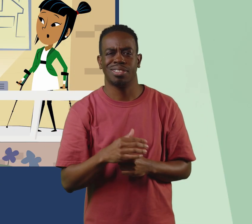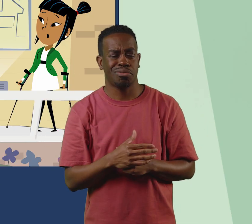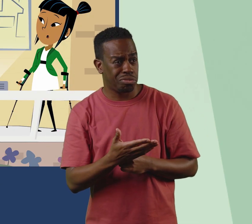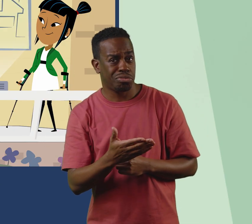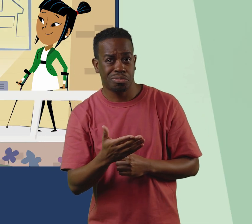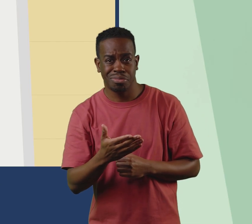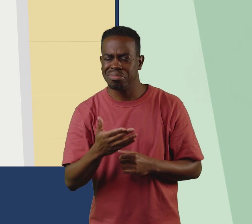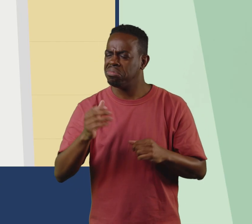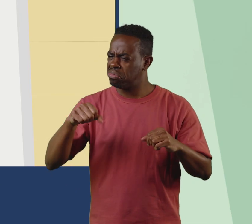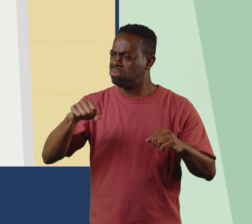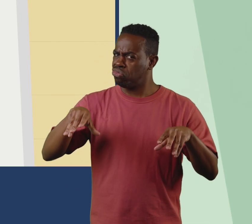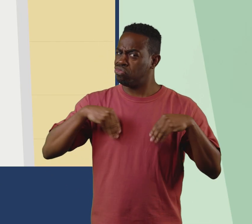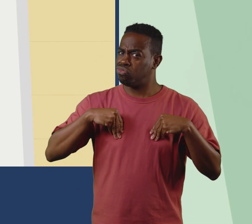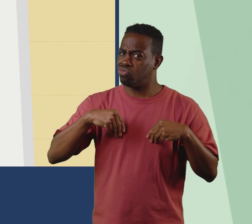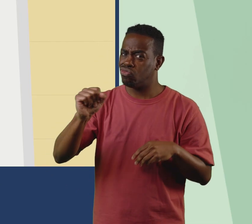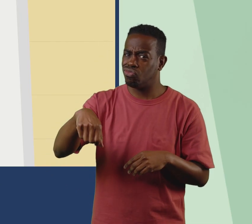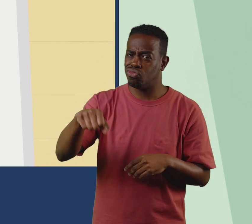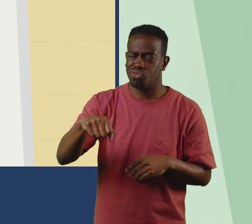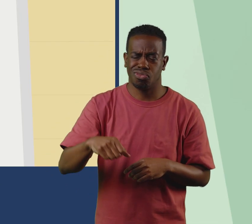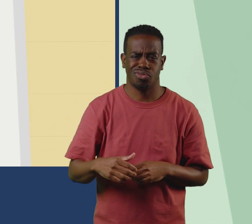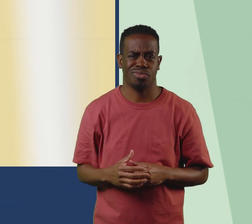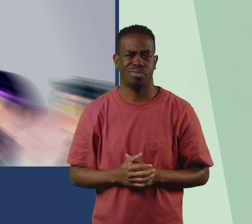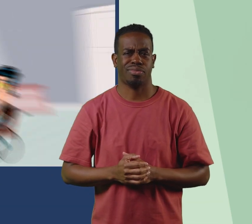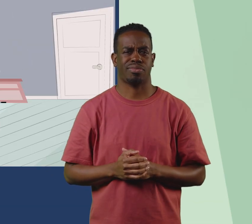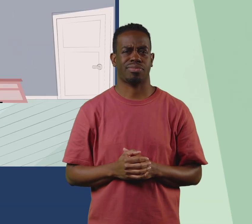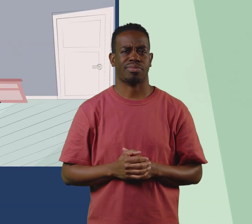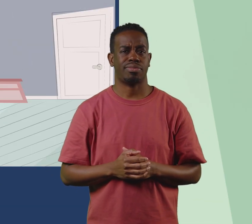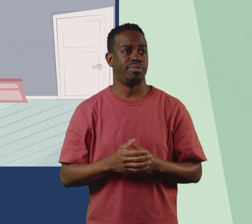first, don't you? This is acceptable.